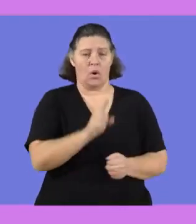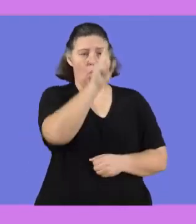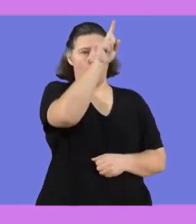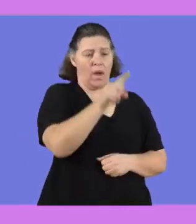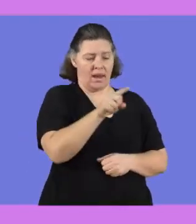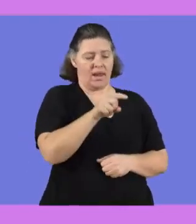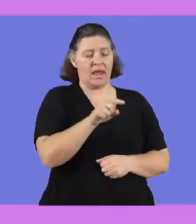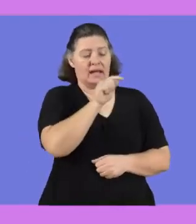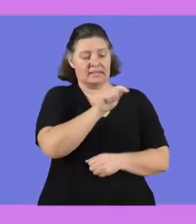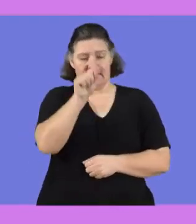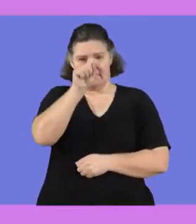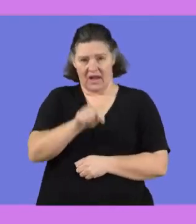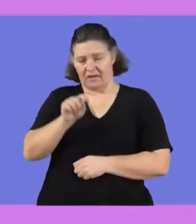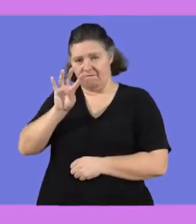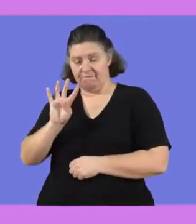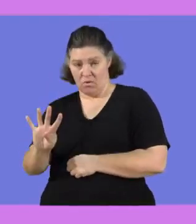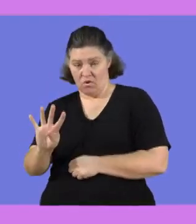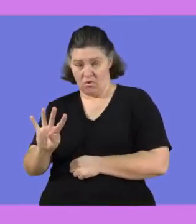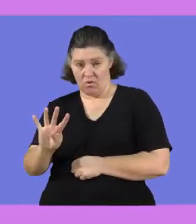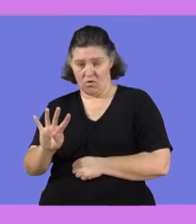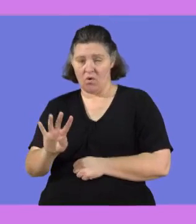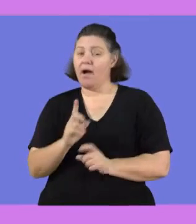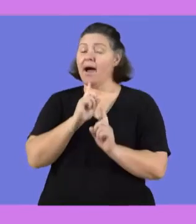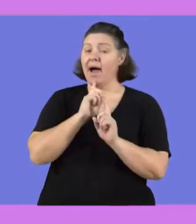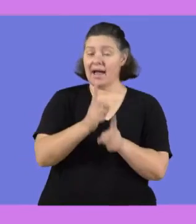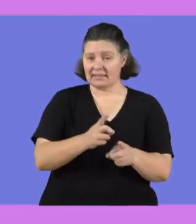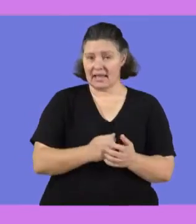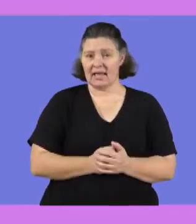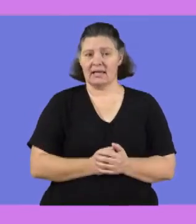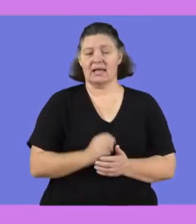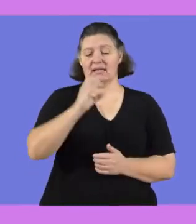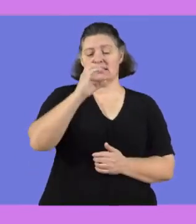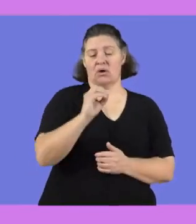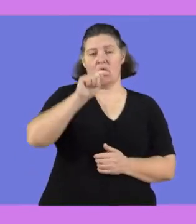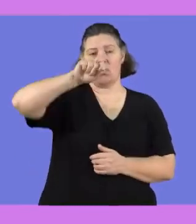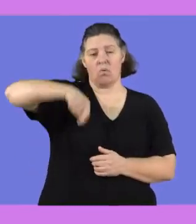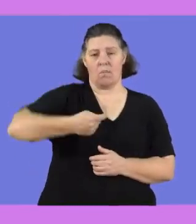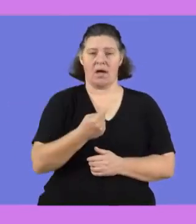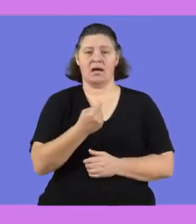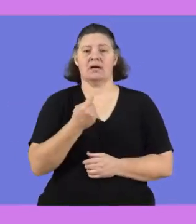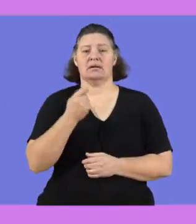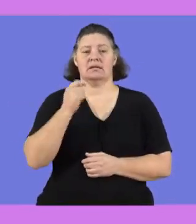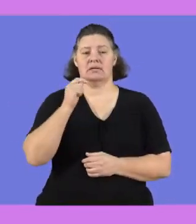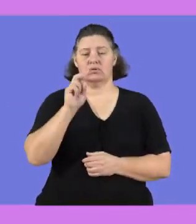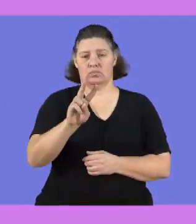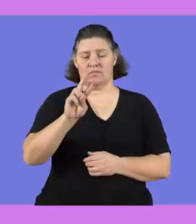calculator together. 1 divided by 4, the answer is